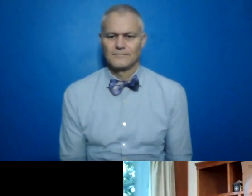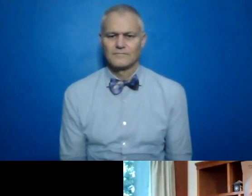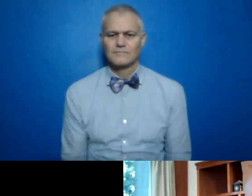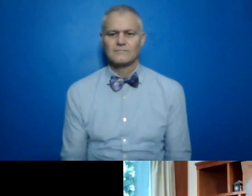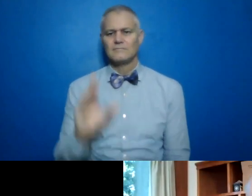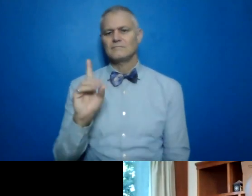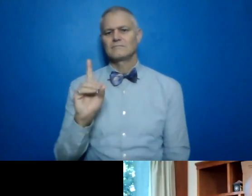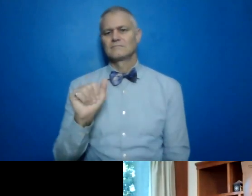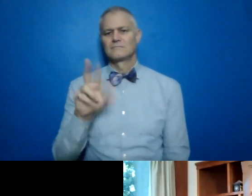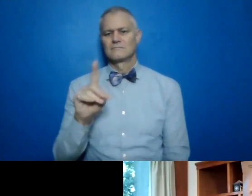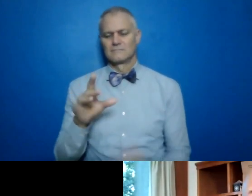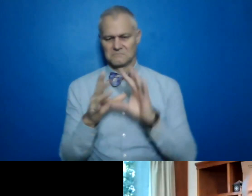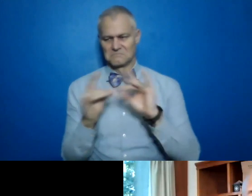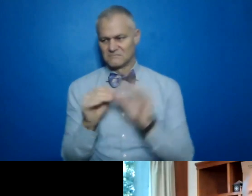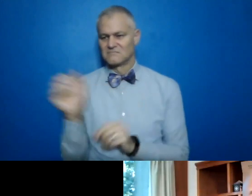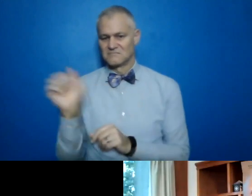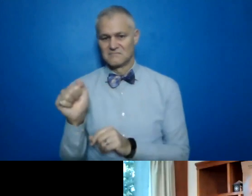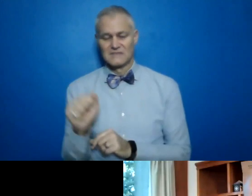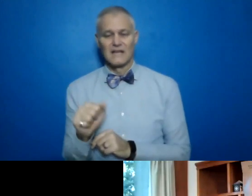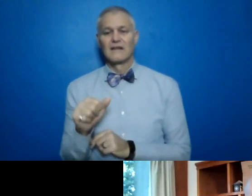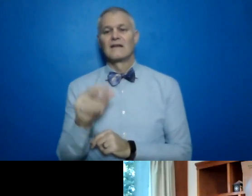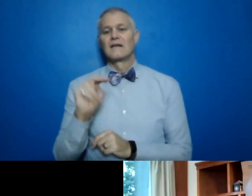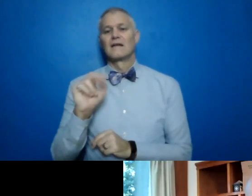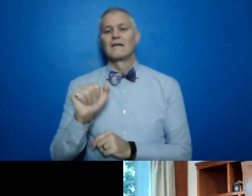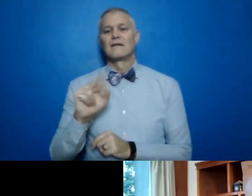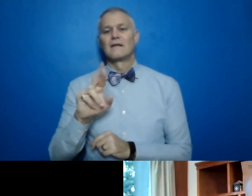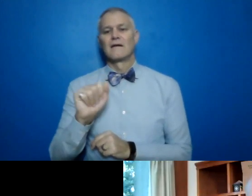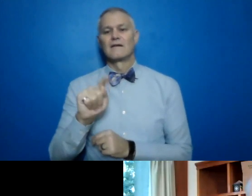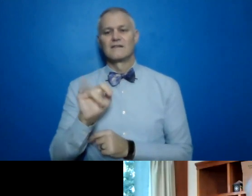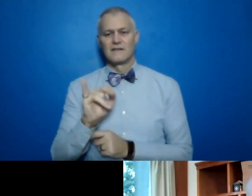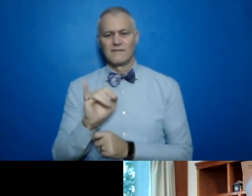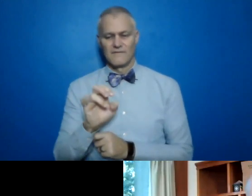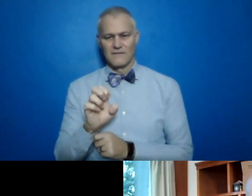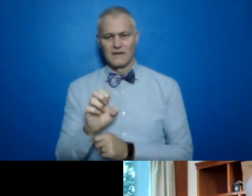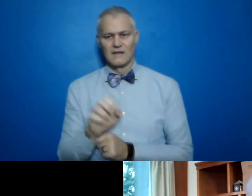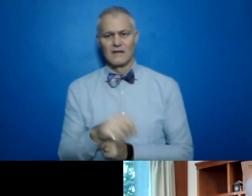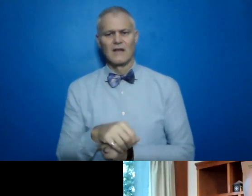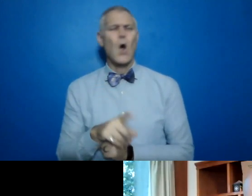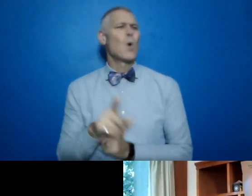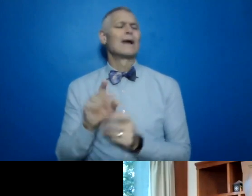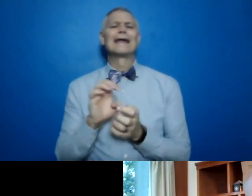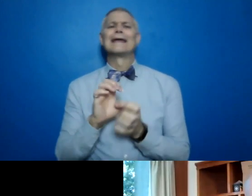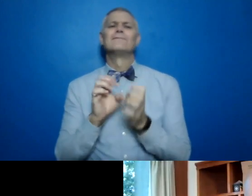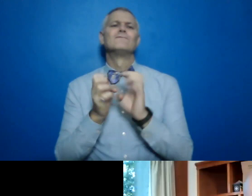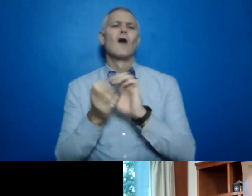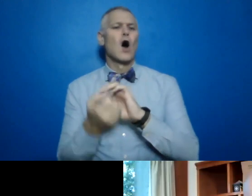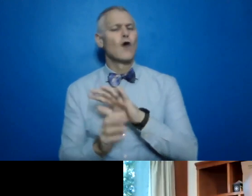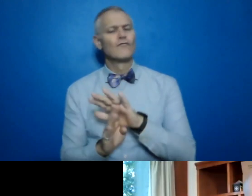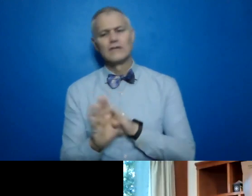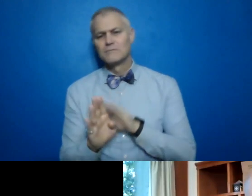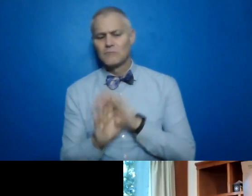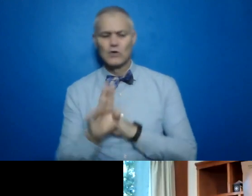narrative, the narrative of it was a evolving, emerging,